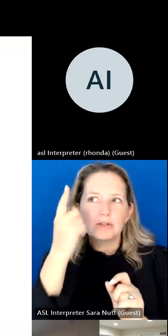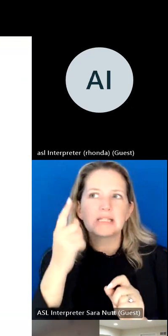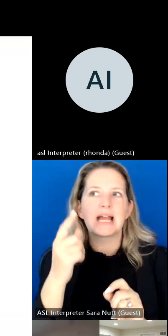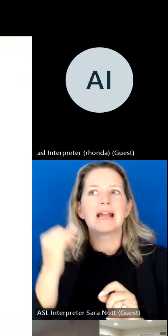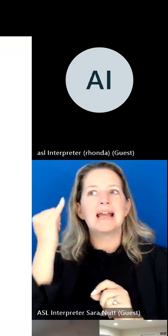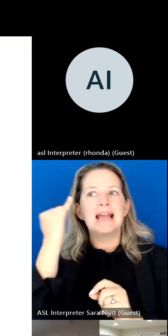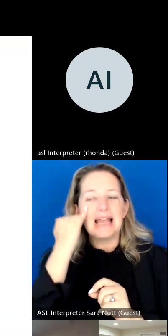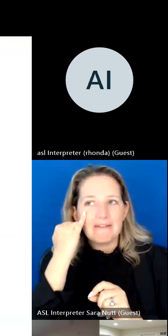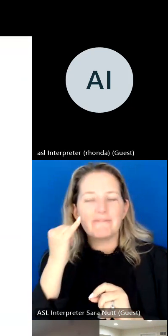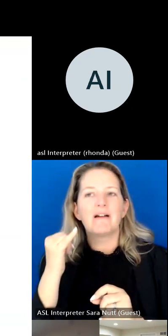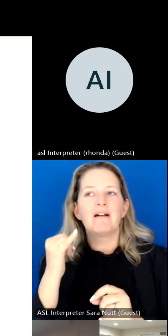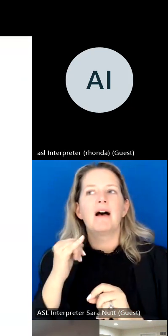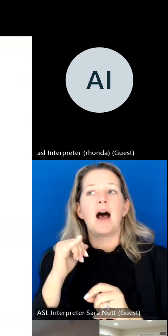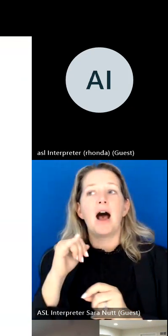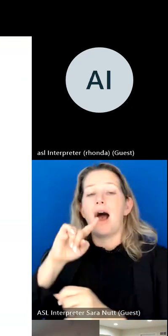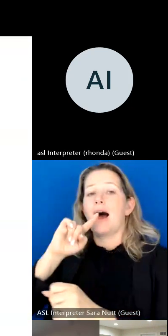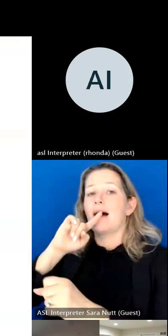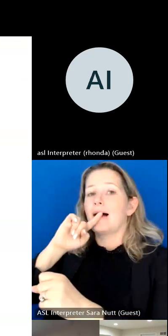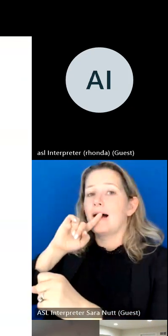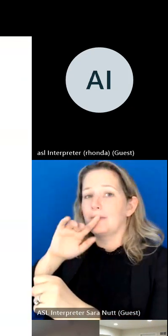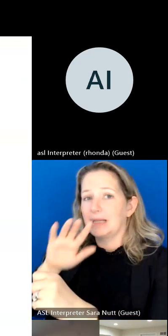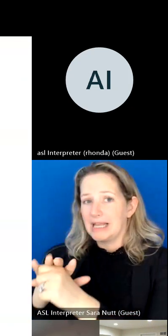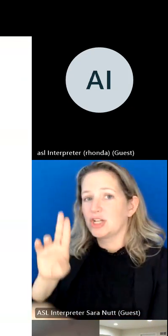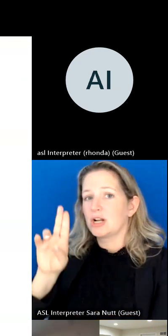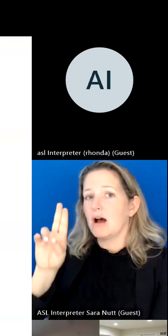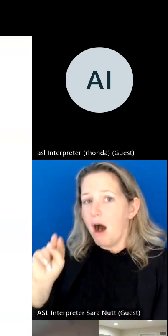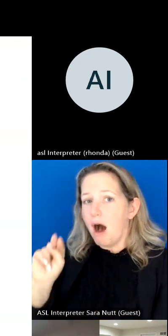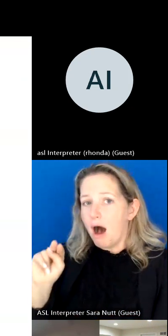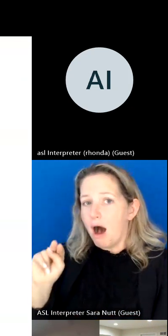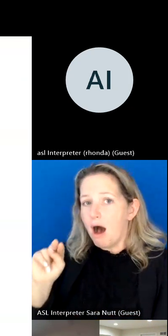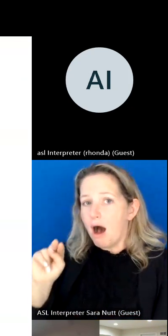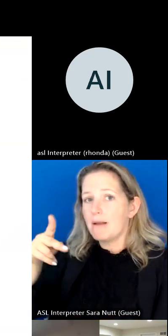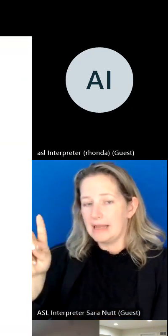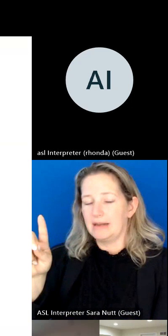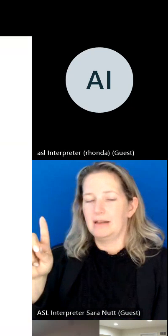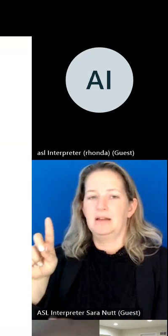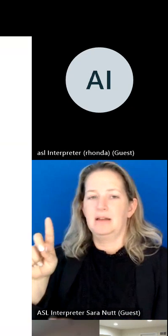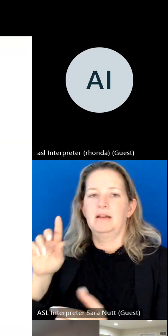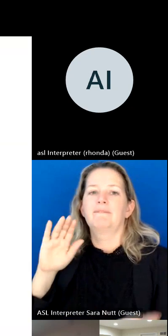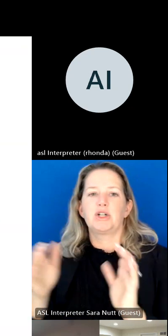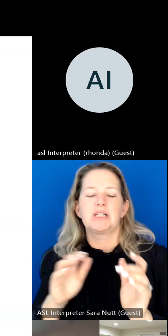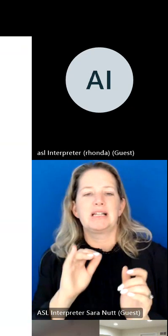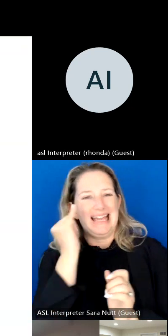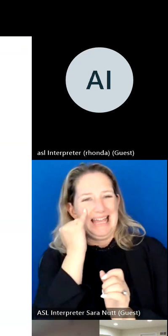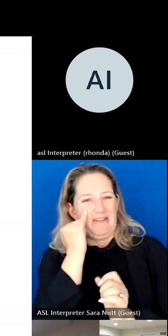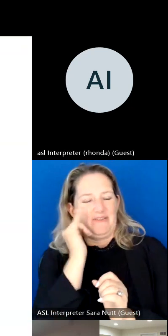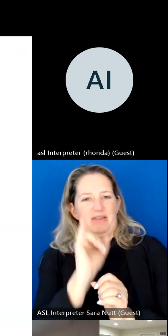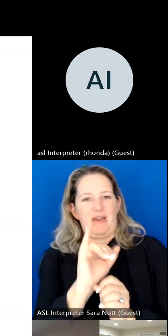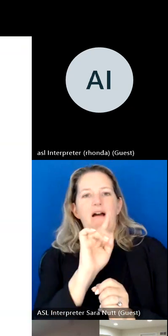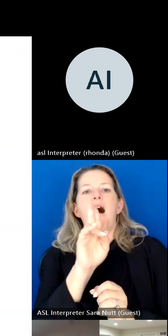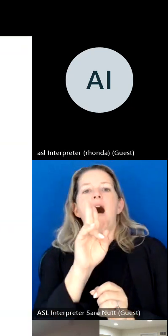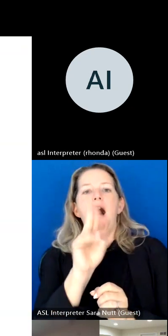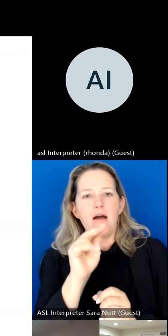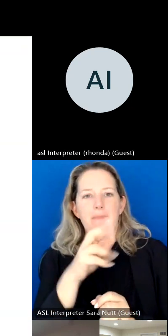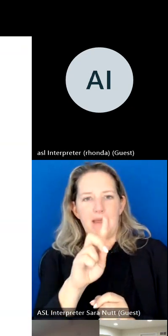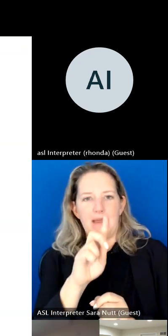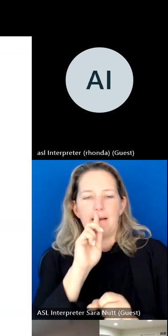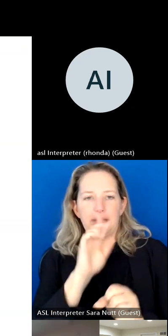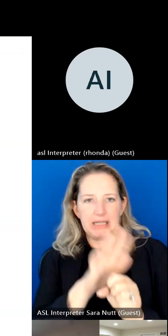unpaid obligation. You want to explain that? So you have the unpaid obligation.